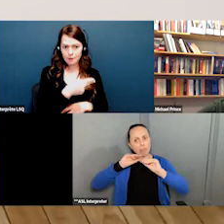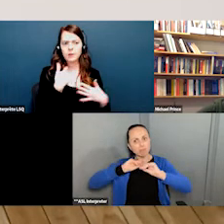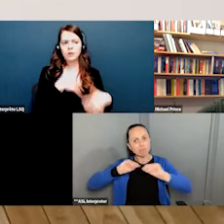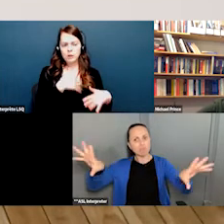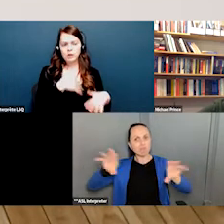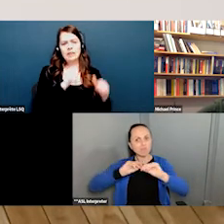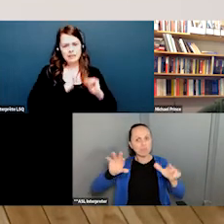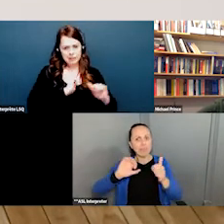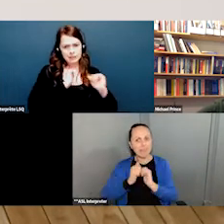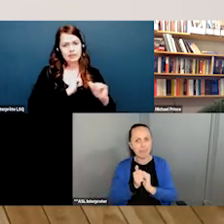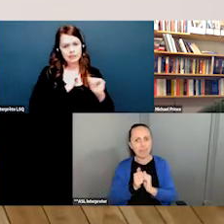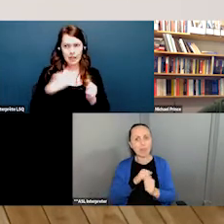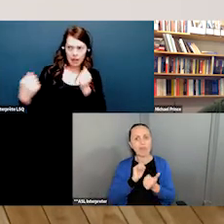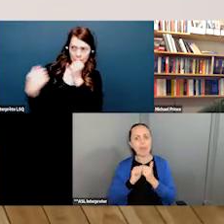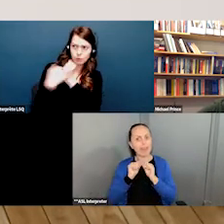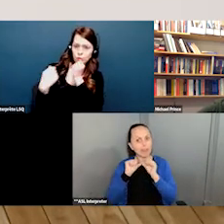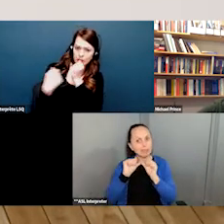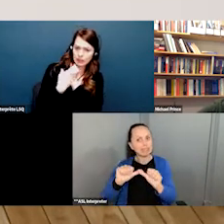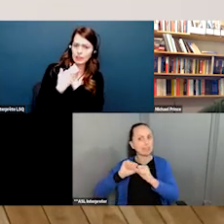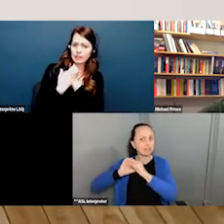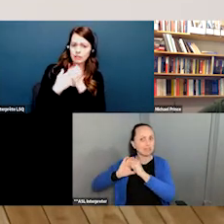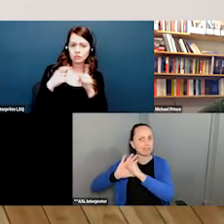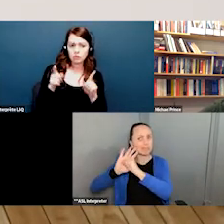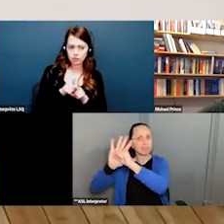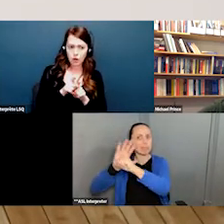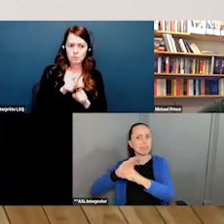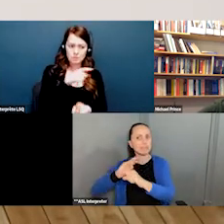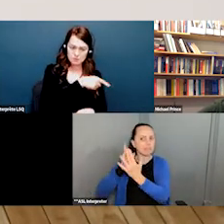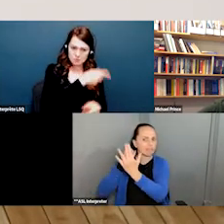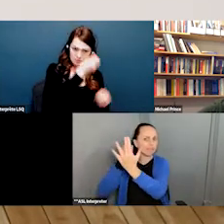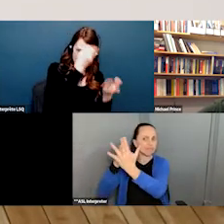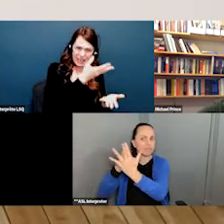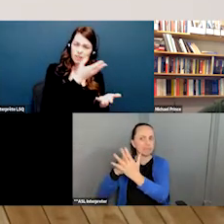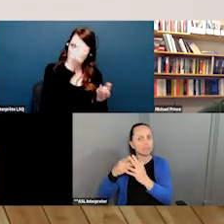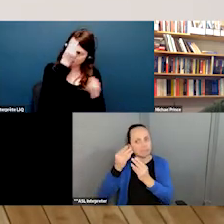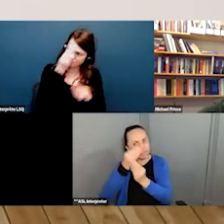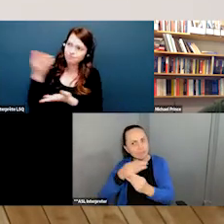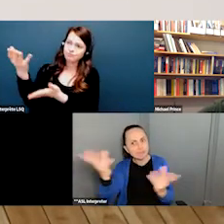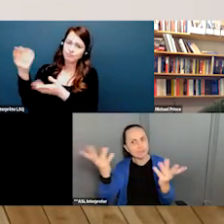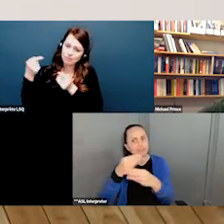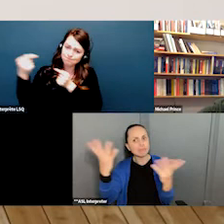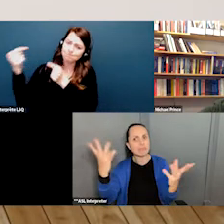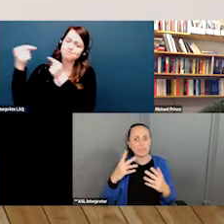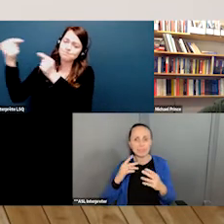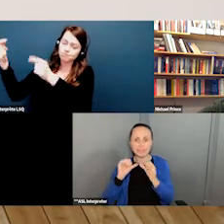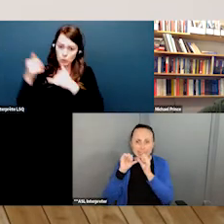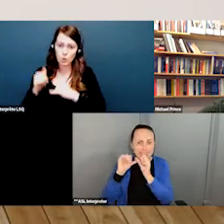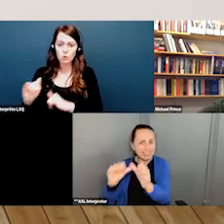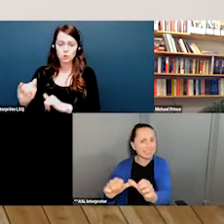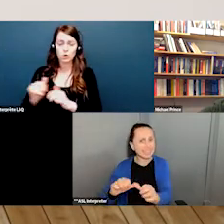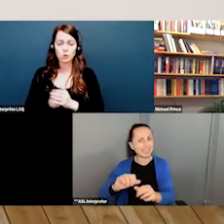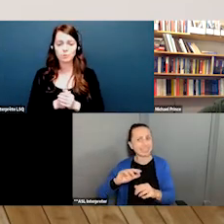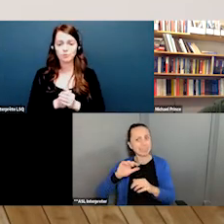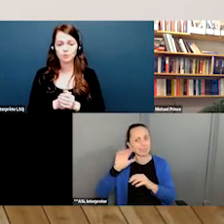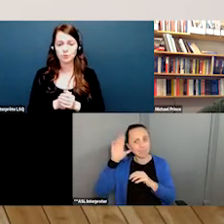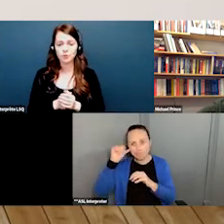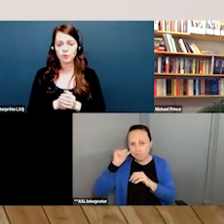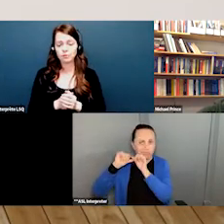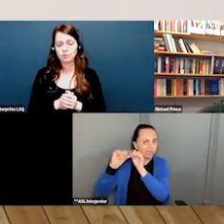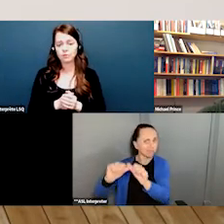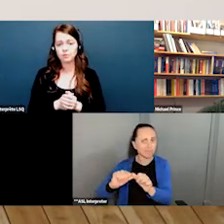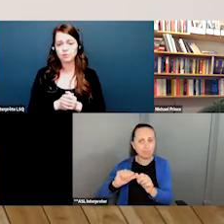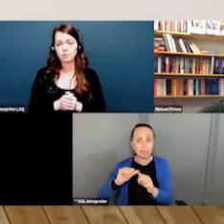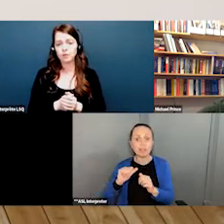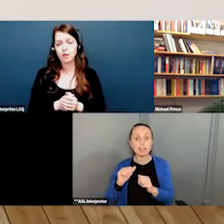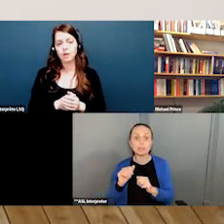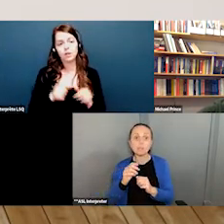how to continue to lobby and to get the message out there consistently and persistently. Of